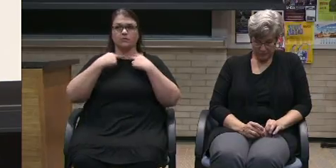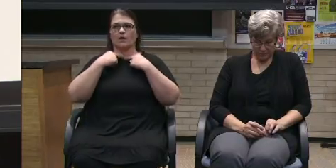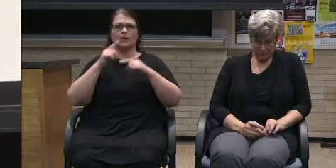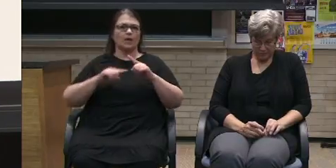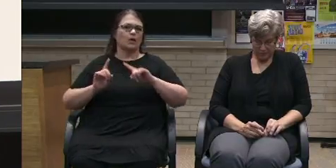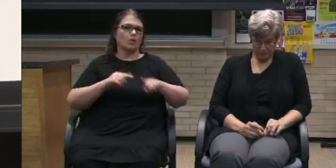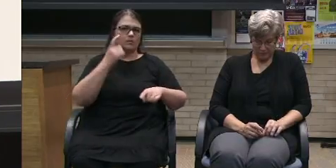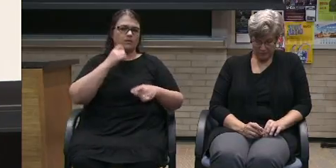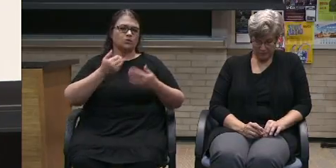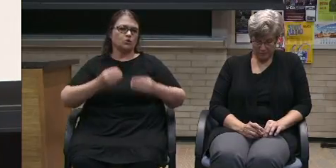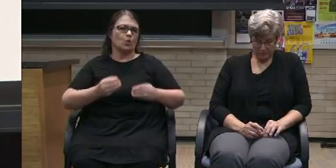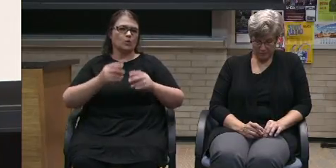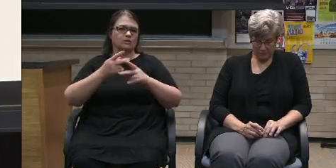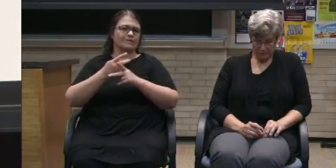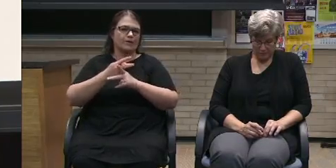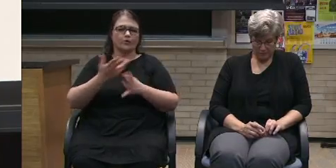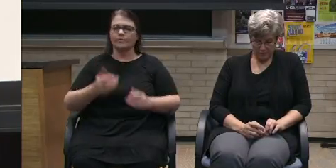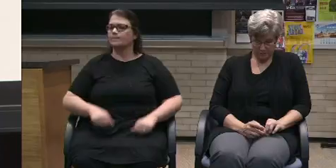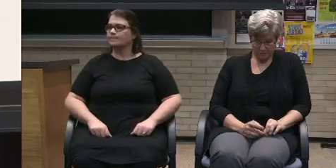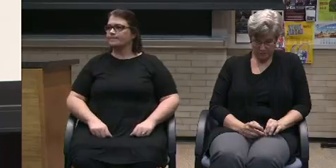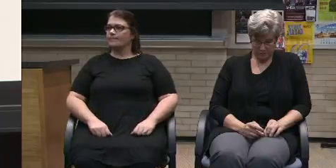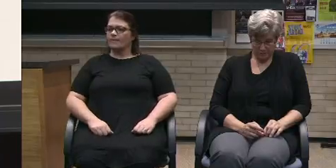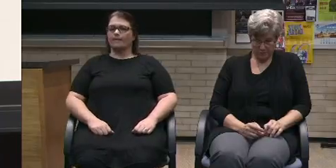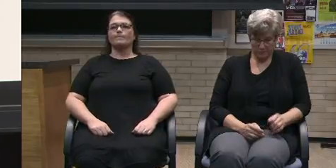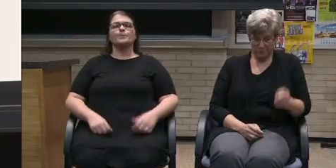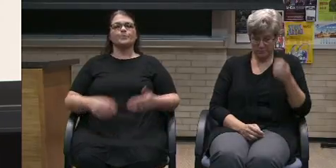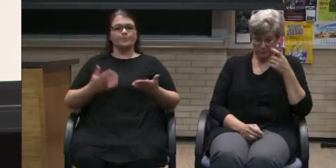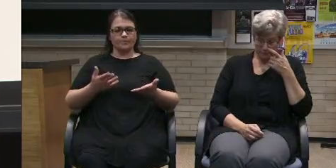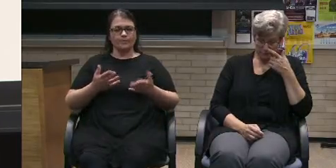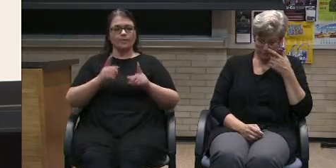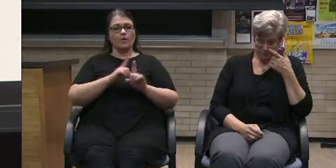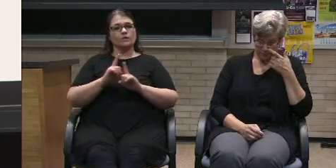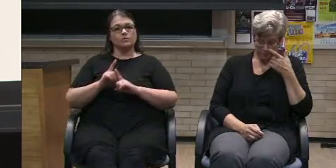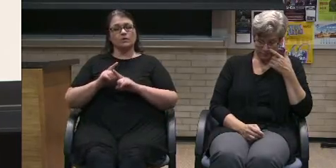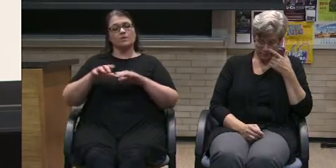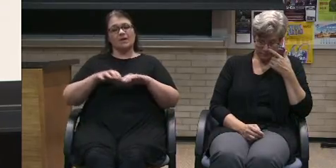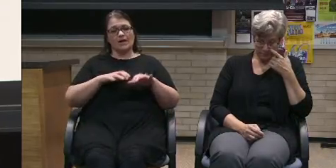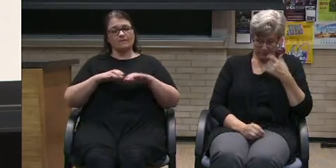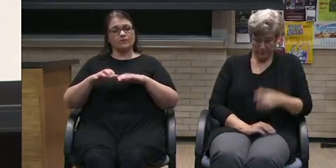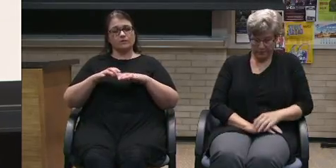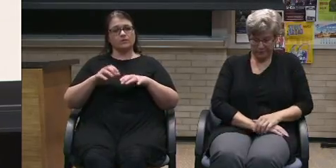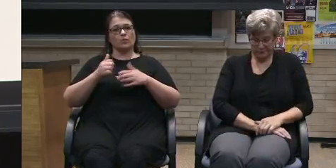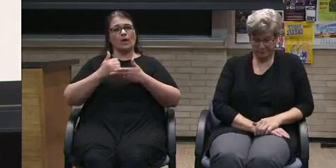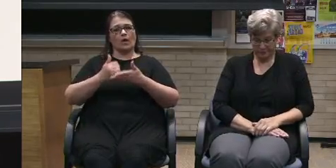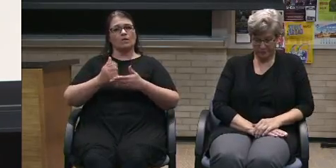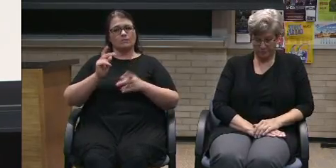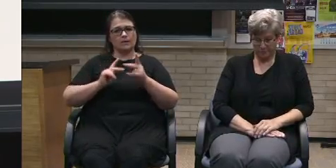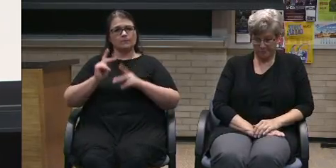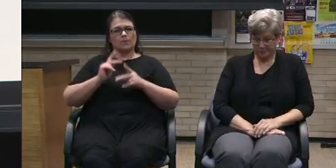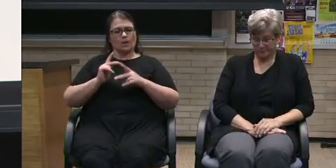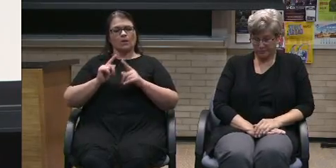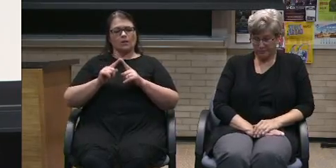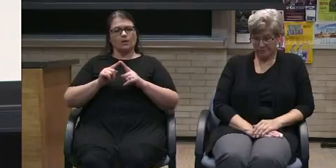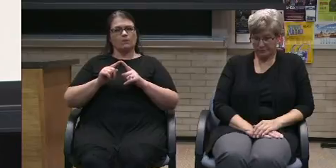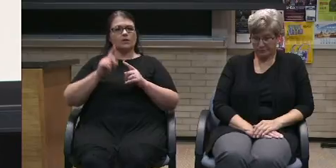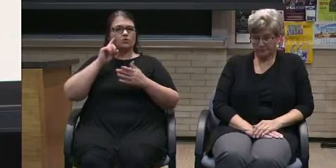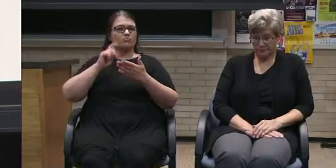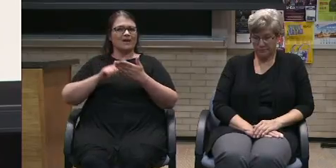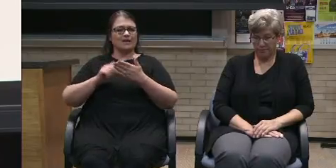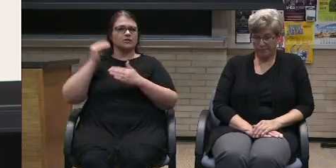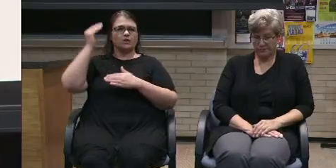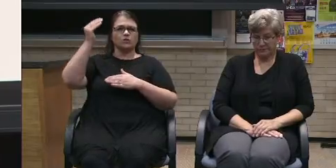101, certainly it may be helpful, those behaviors that are going to be successful, but we should adapt them to recognize the adults we're talking to.